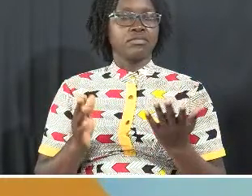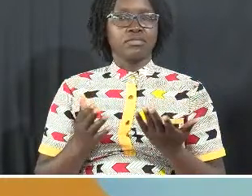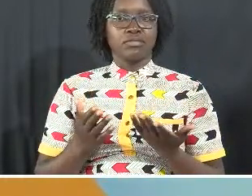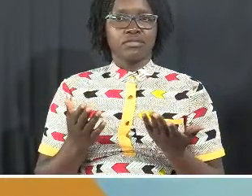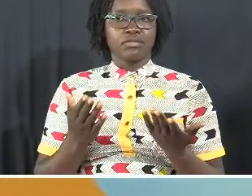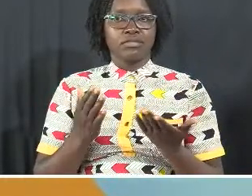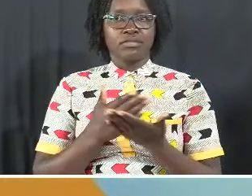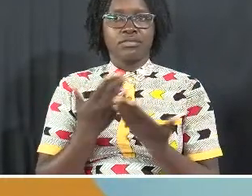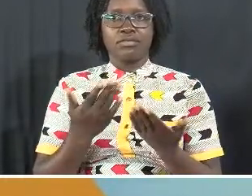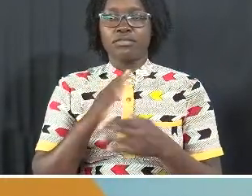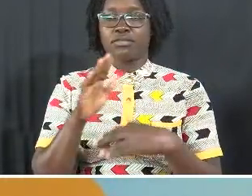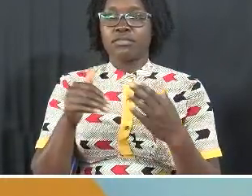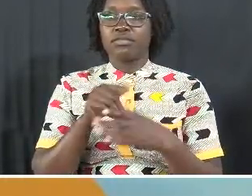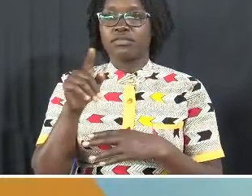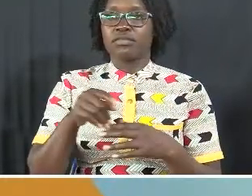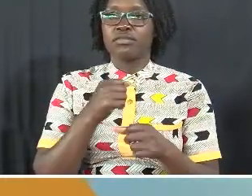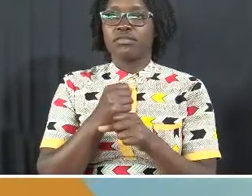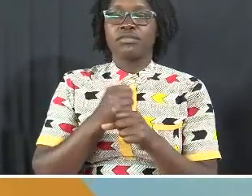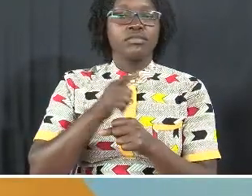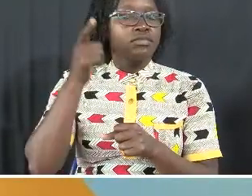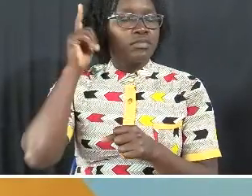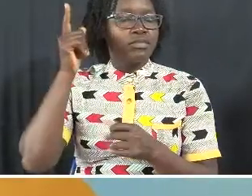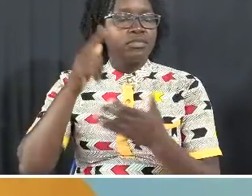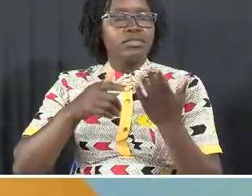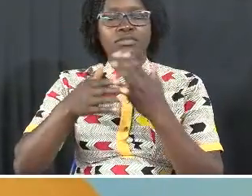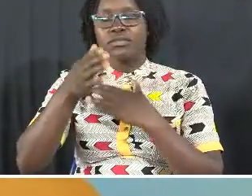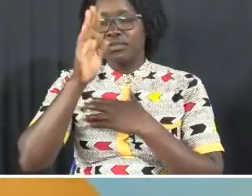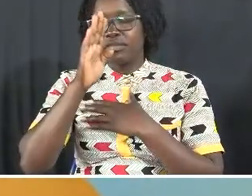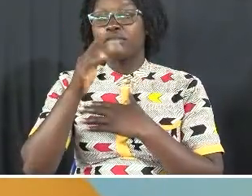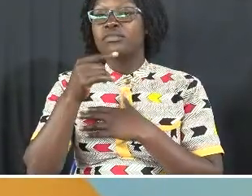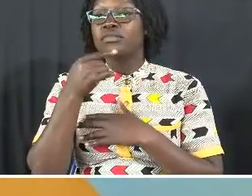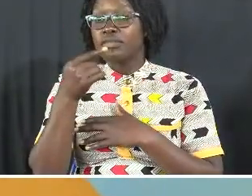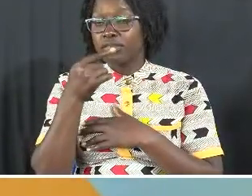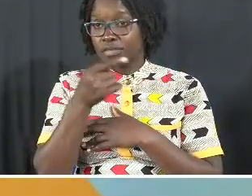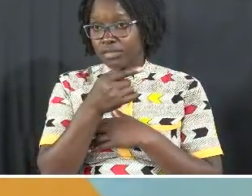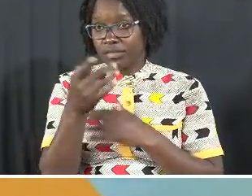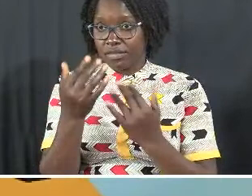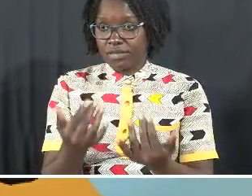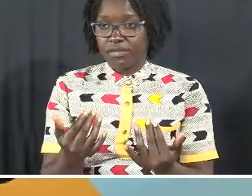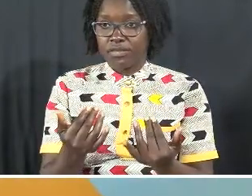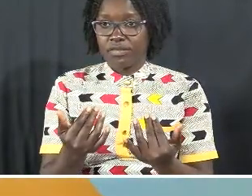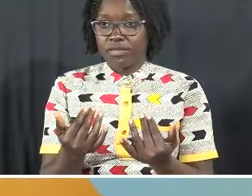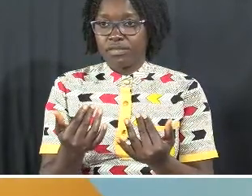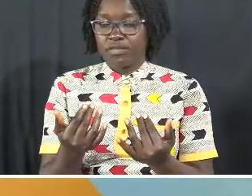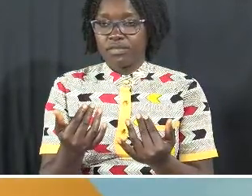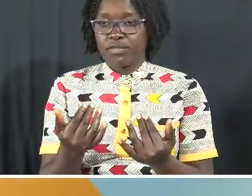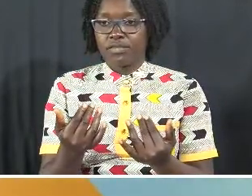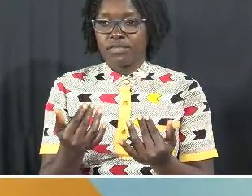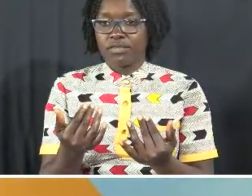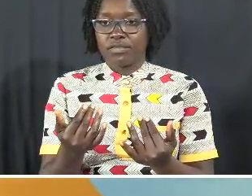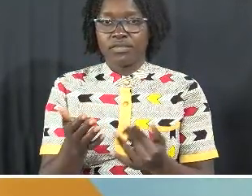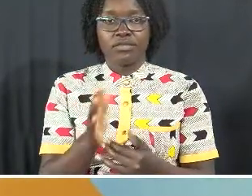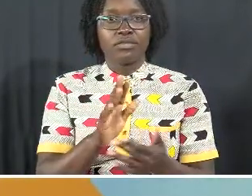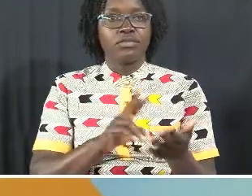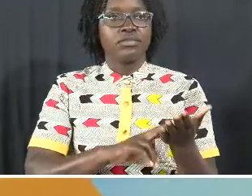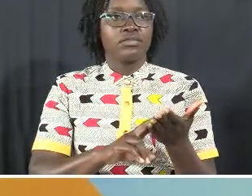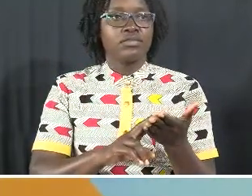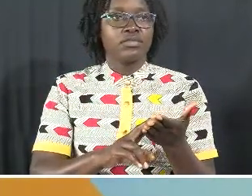anything. All you need to do, listen to what the Holy Spirit is saying to you right now regarding the texts that I've given